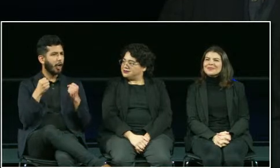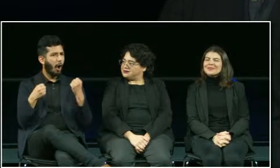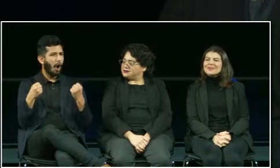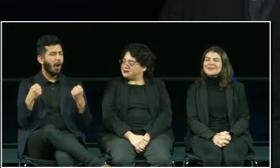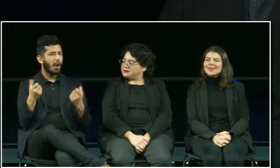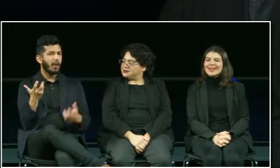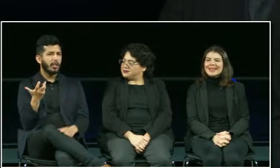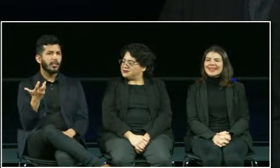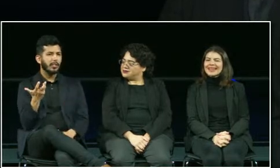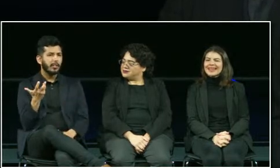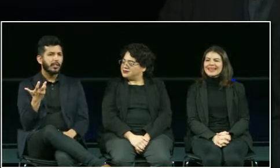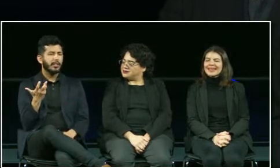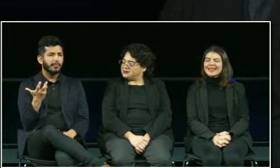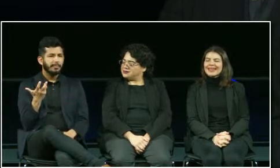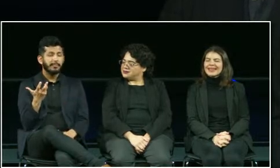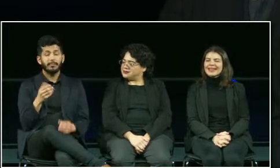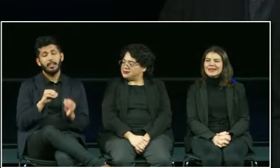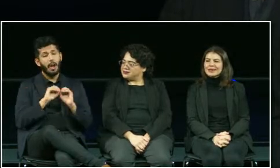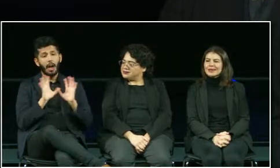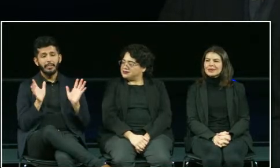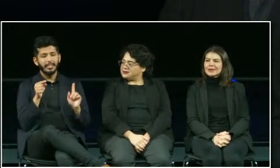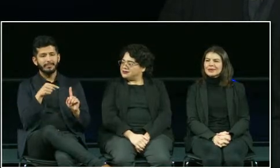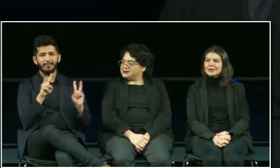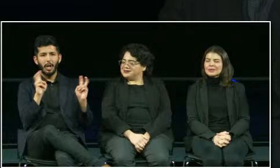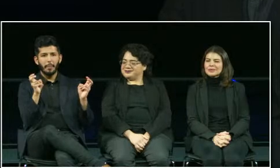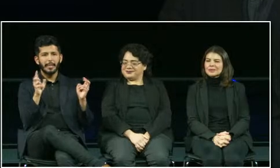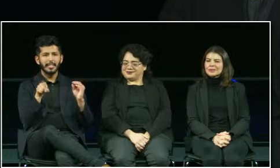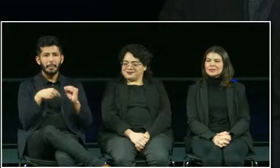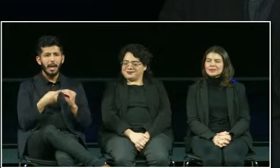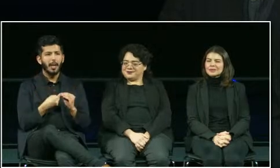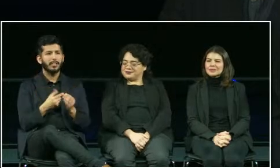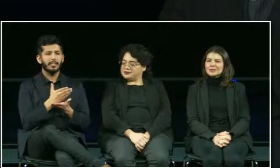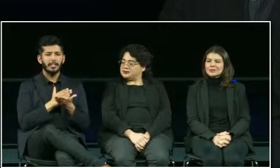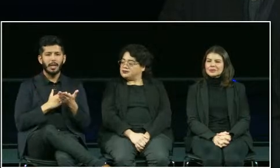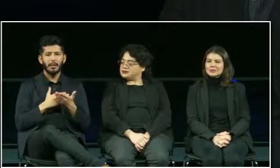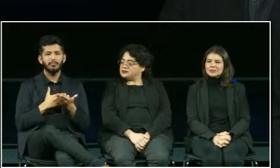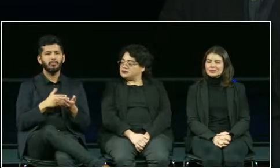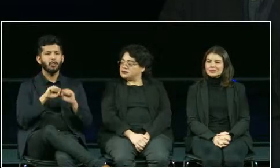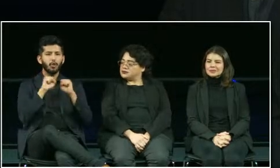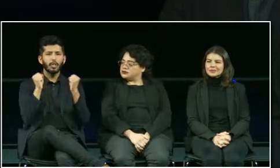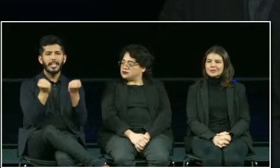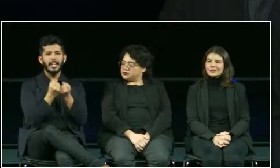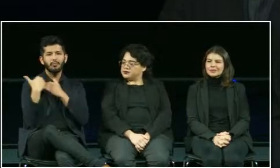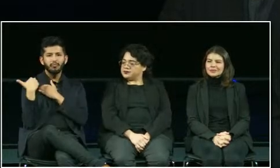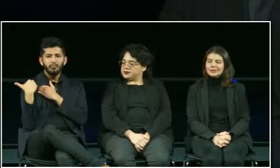No, it's. Yeah, obviously it's about some social responsibility.